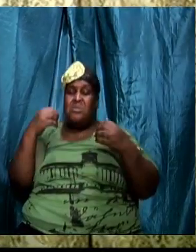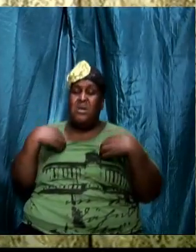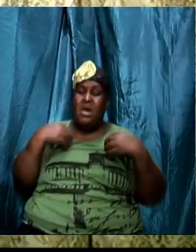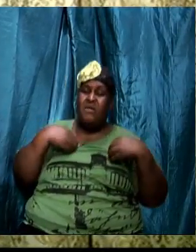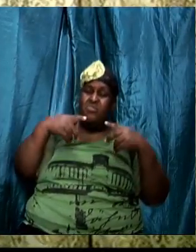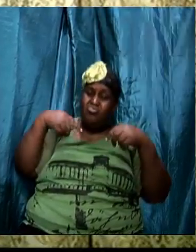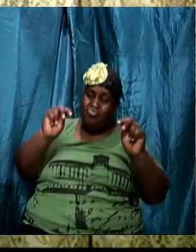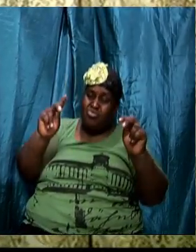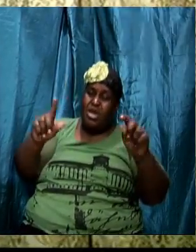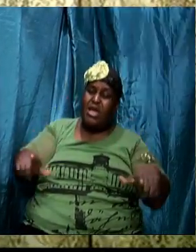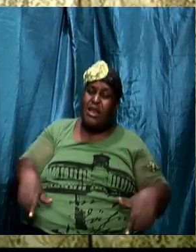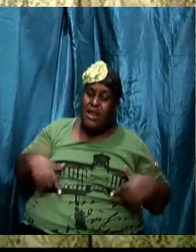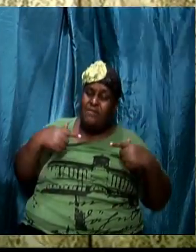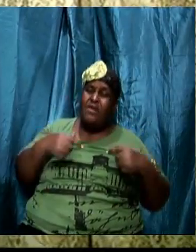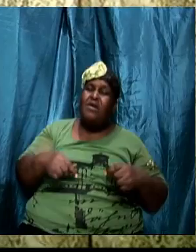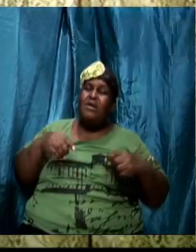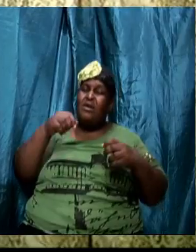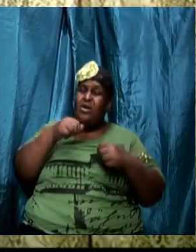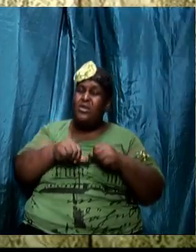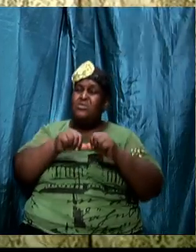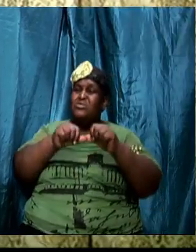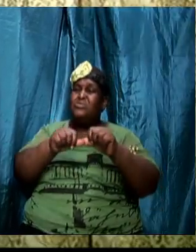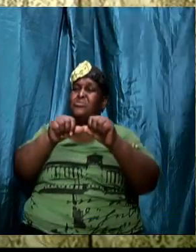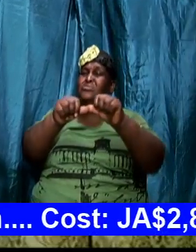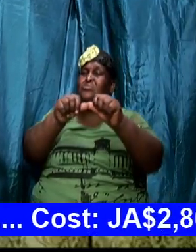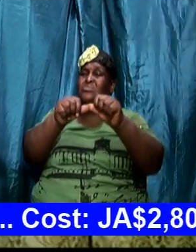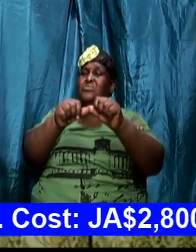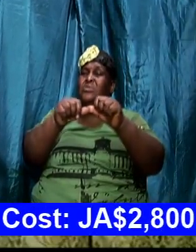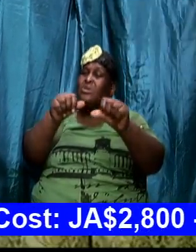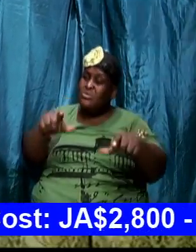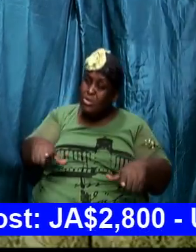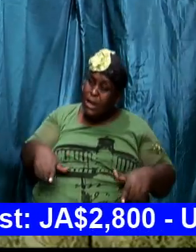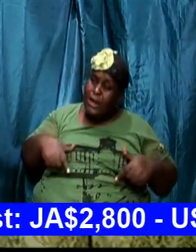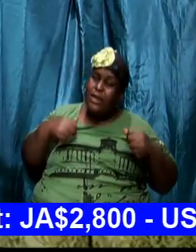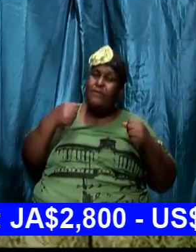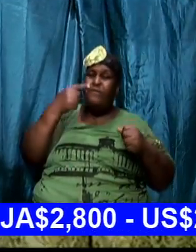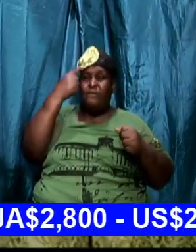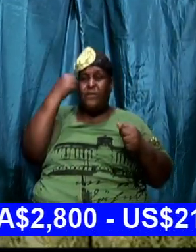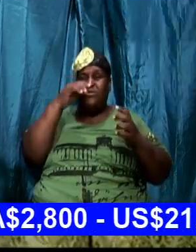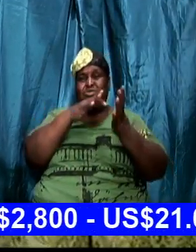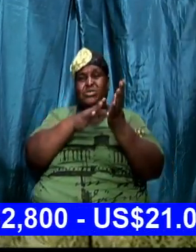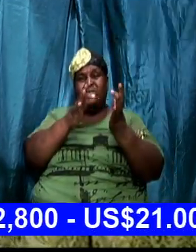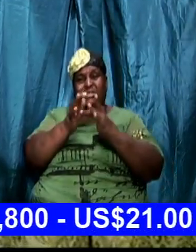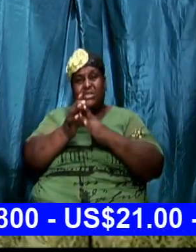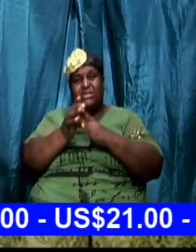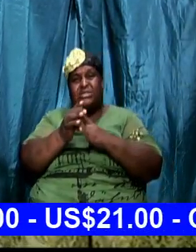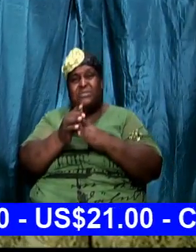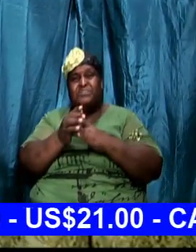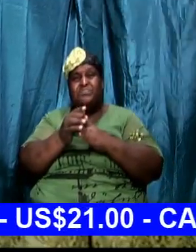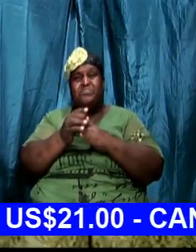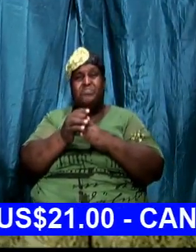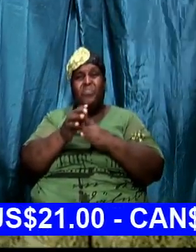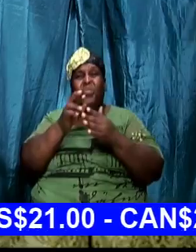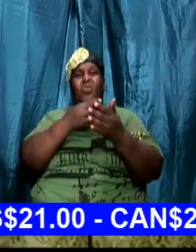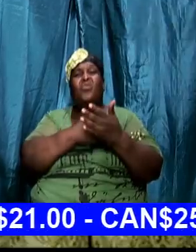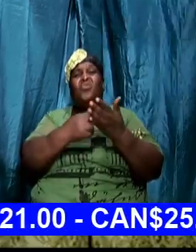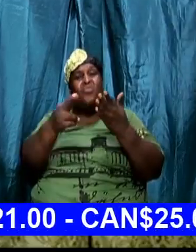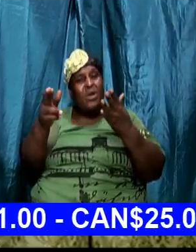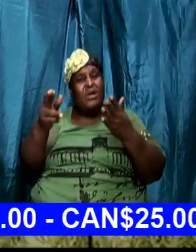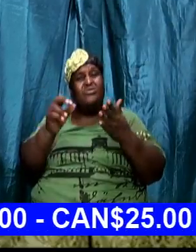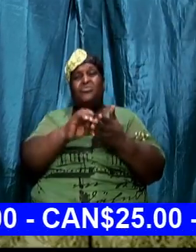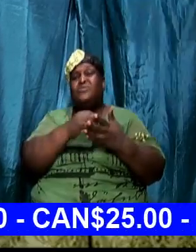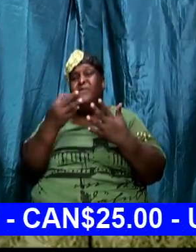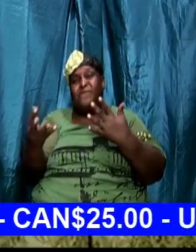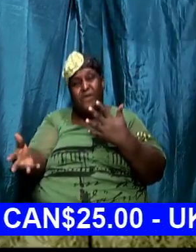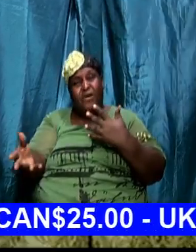got to be moving. If we did not know the word, we would not know that the righteous, when he falls, don't get up 7 times and he gets up and